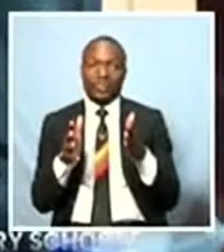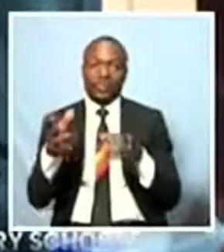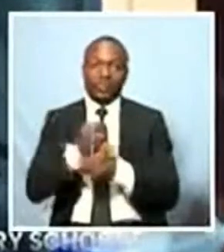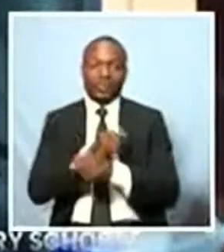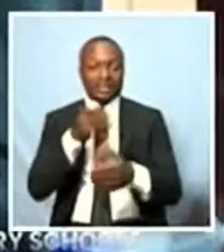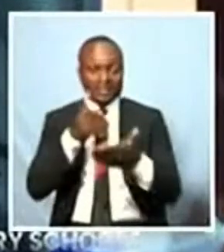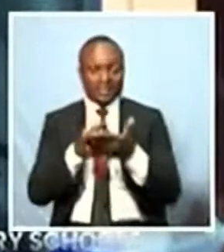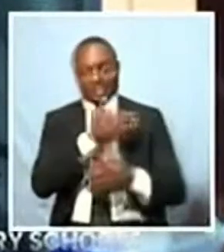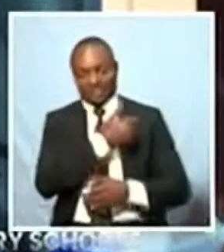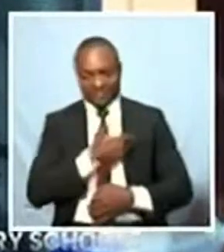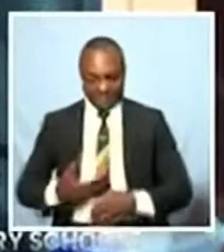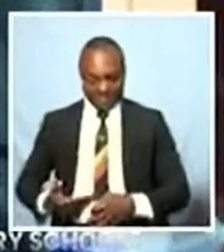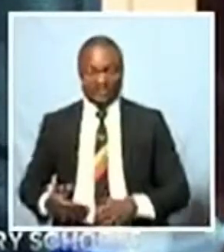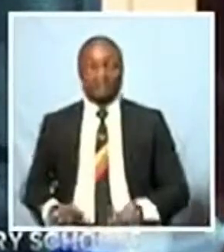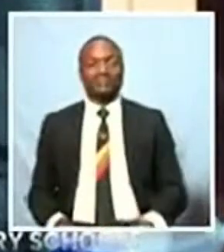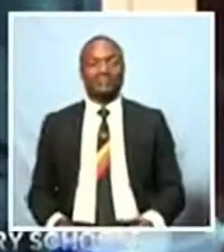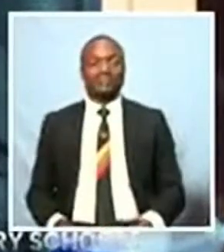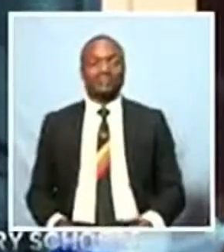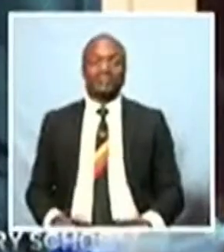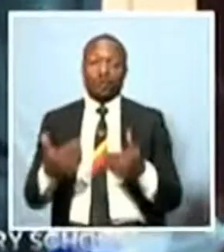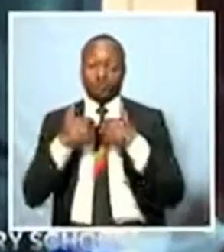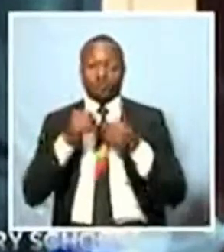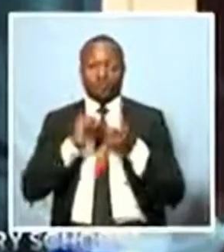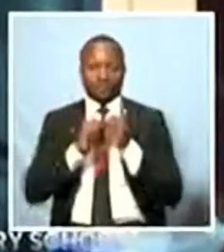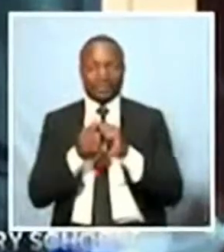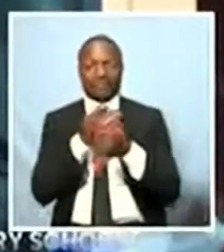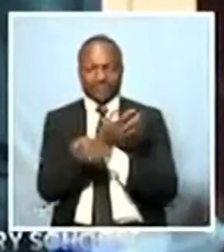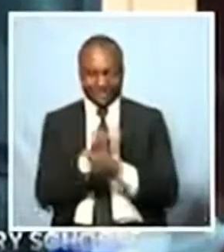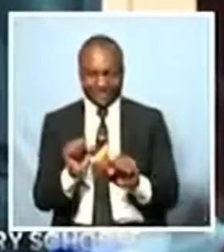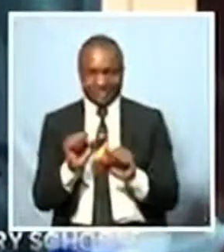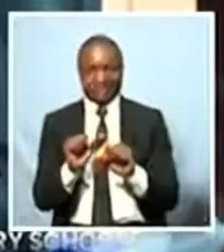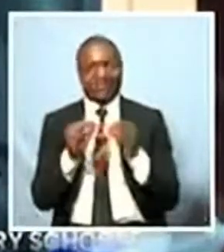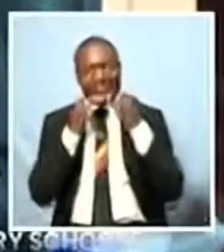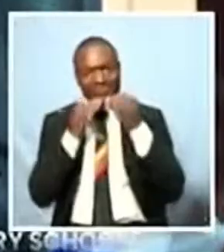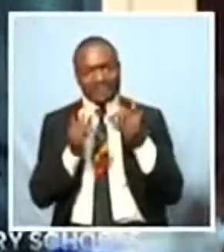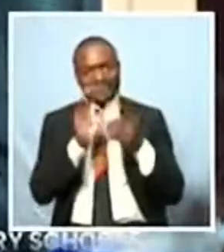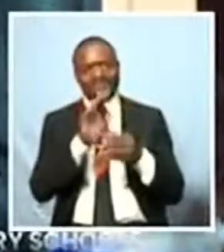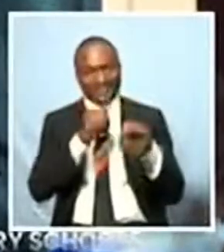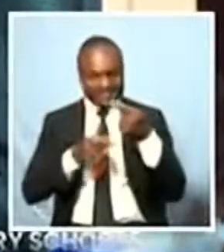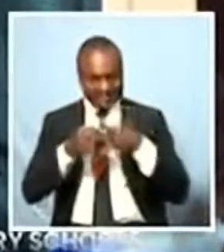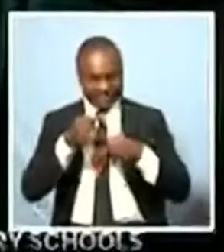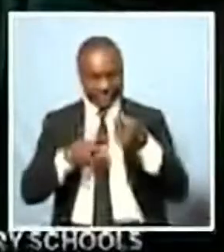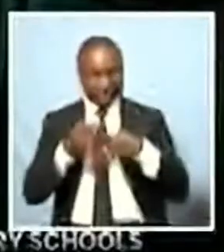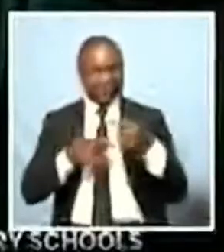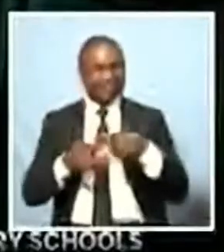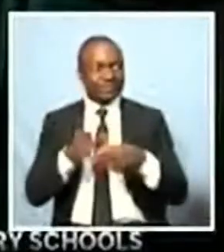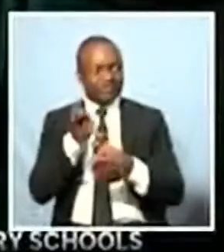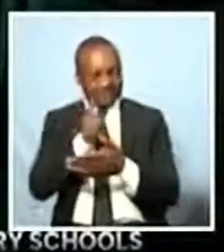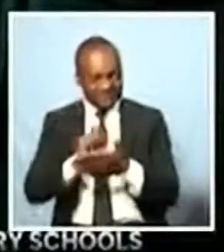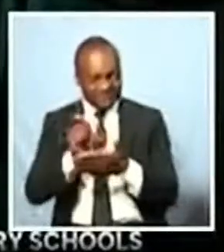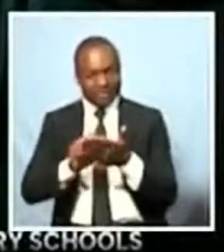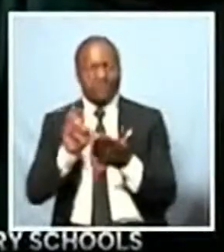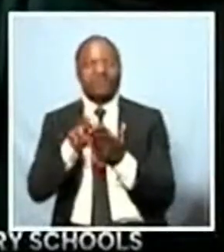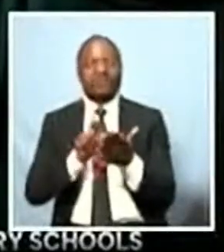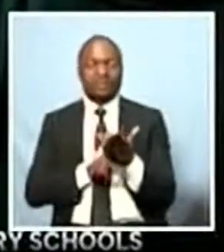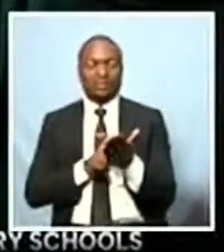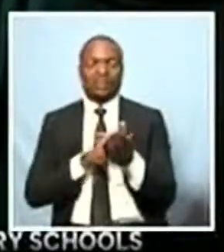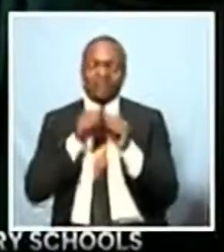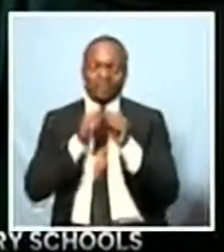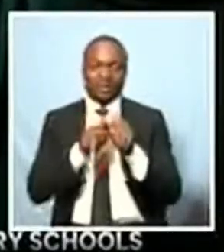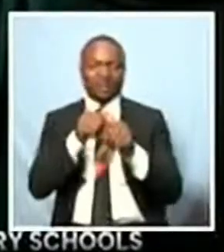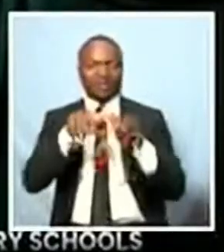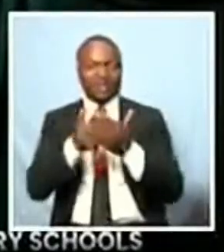seriously. That's the way it should be. I think we have a problem to solve. We appreciate your coming, and we'll write the report according to how we